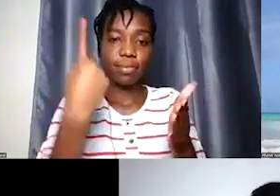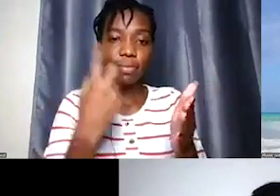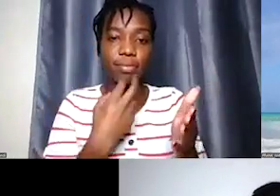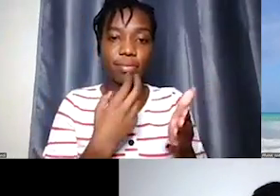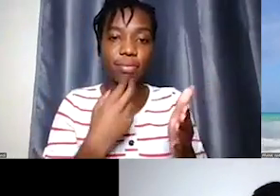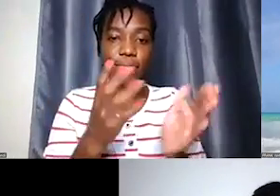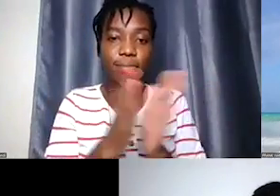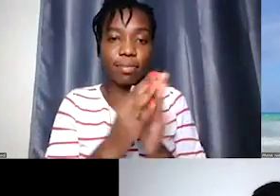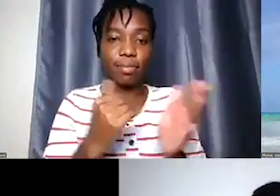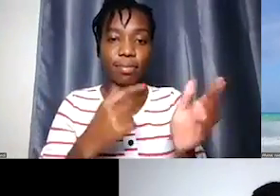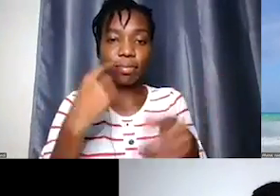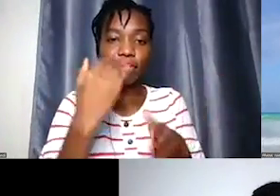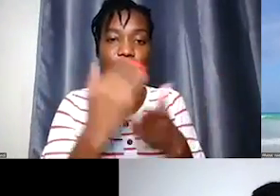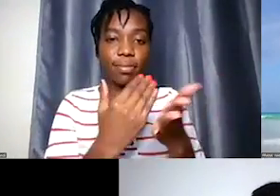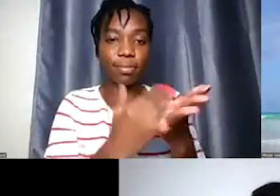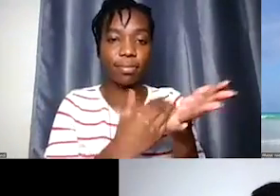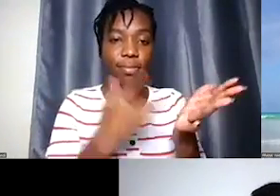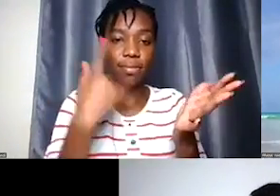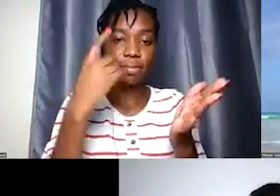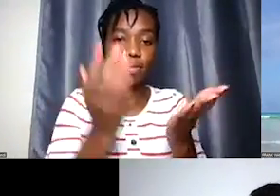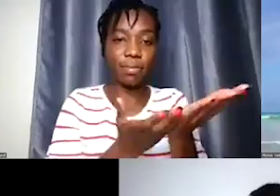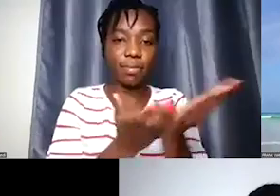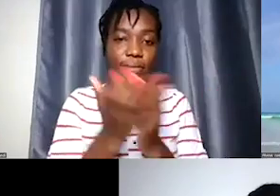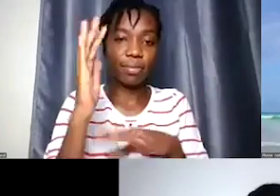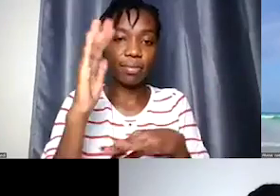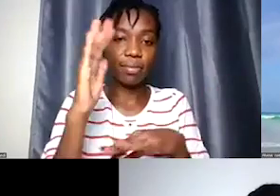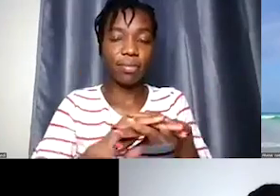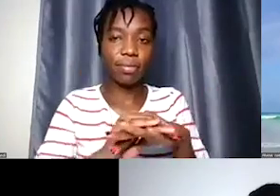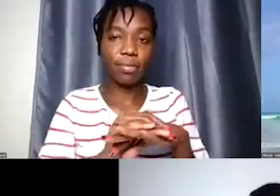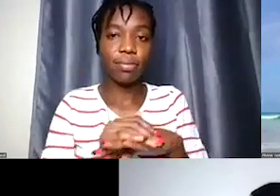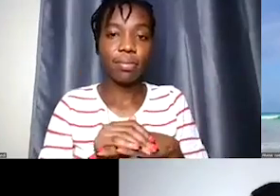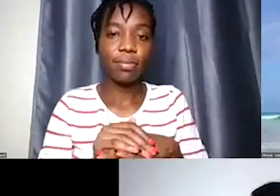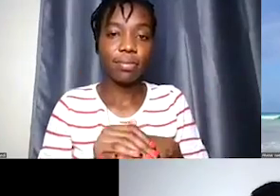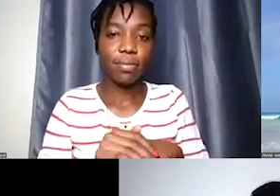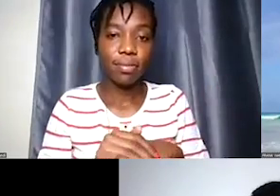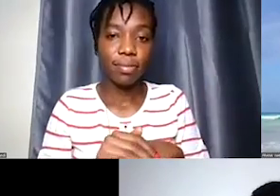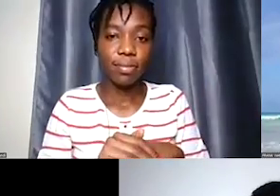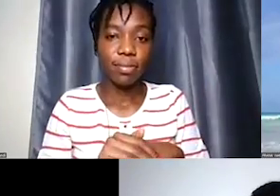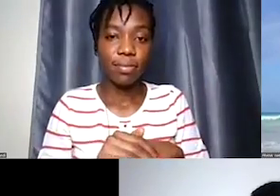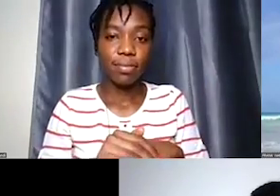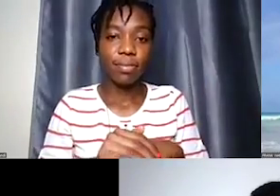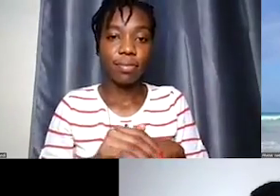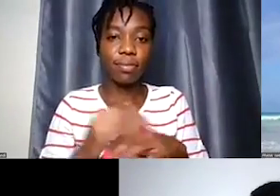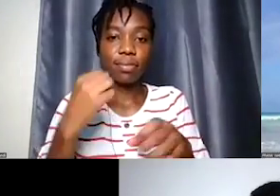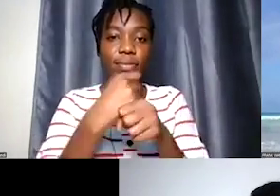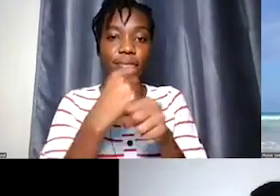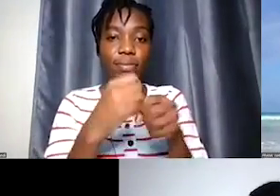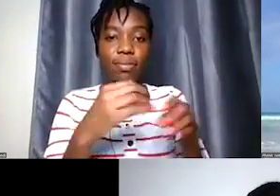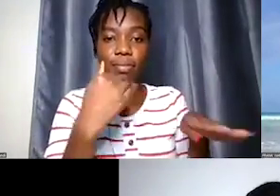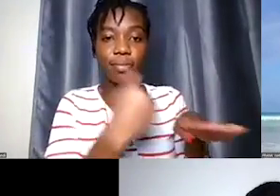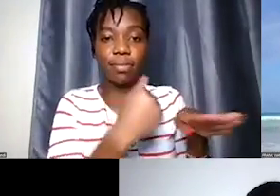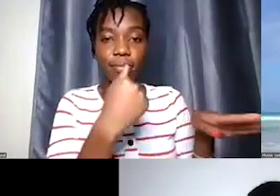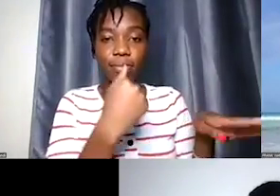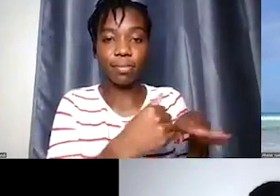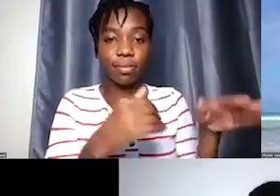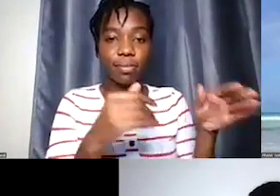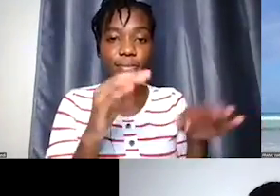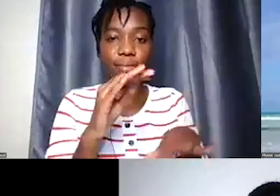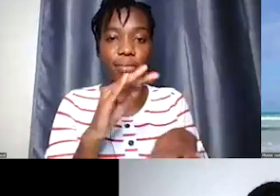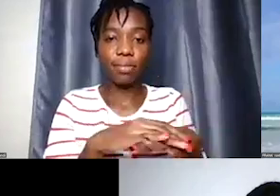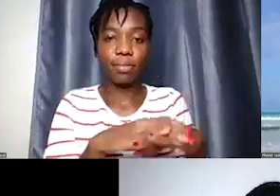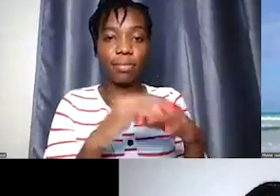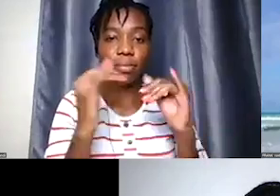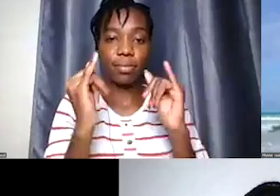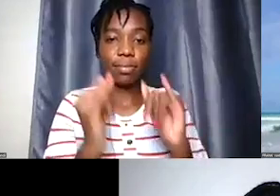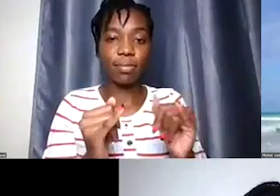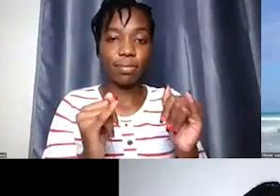plan for a session on setting boundaries. in the near future,